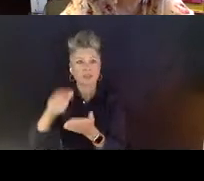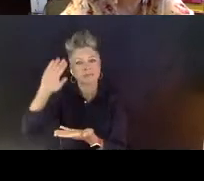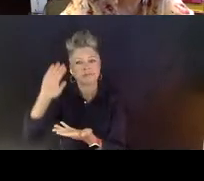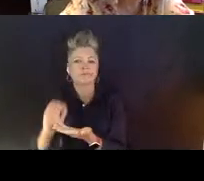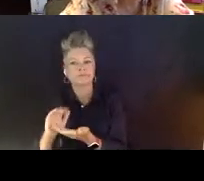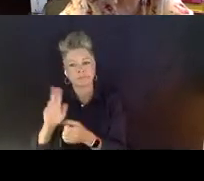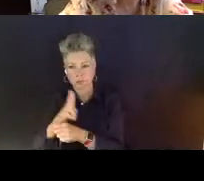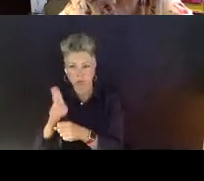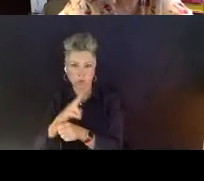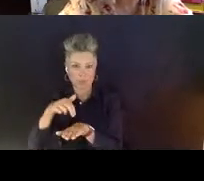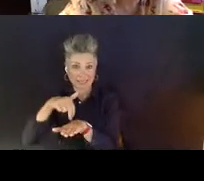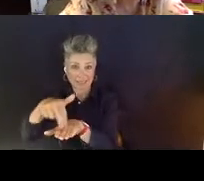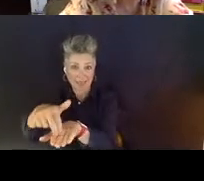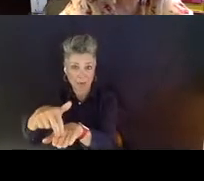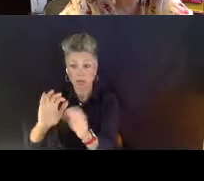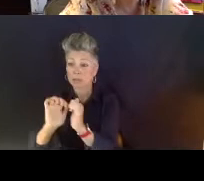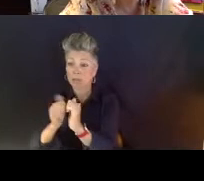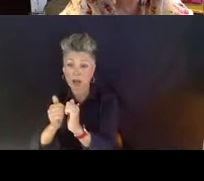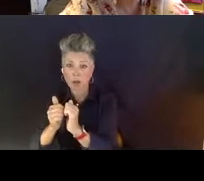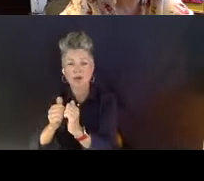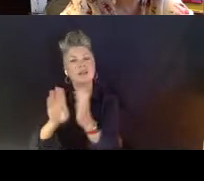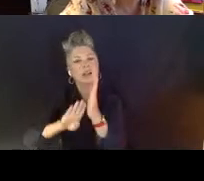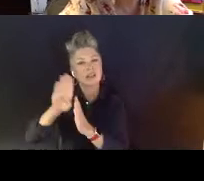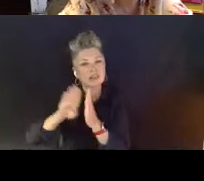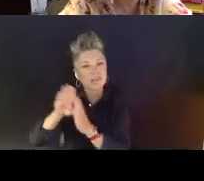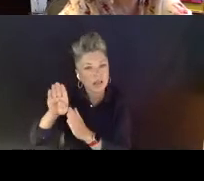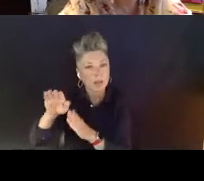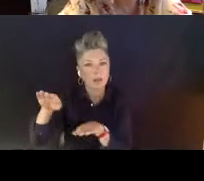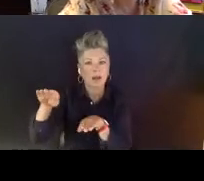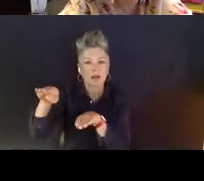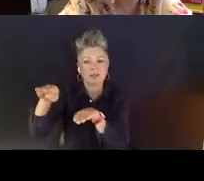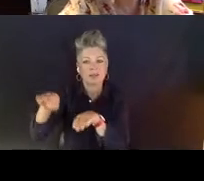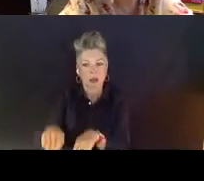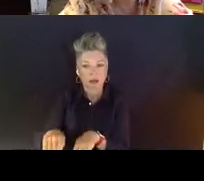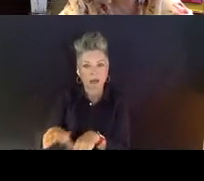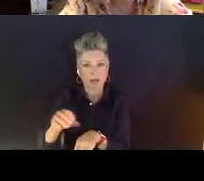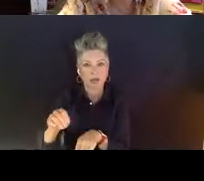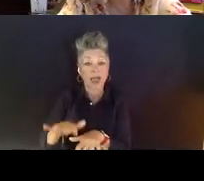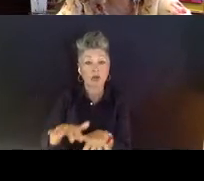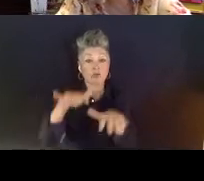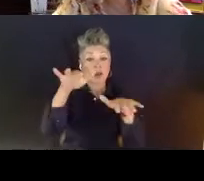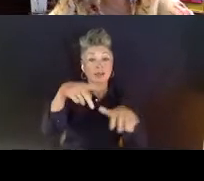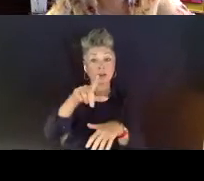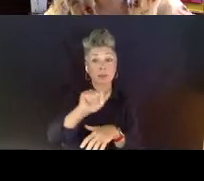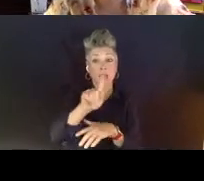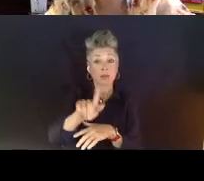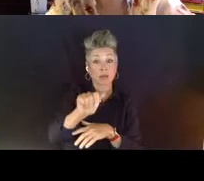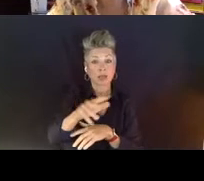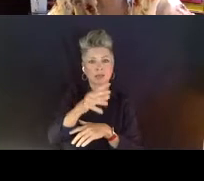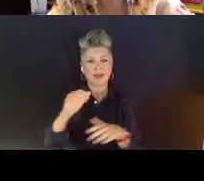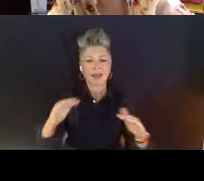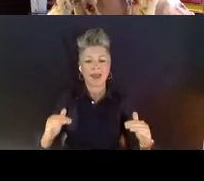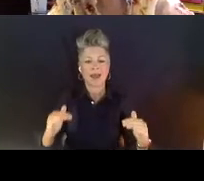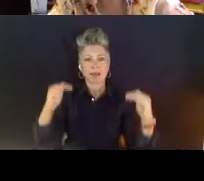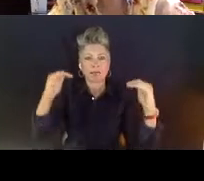sidewalks by developing sunken and raised plazas and elevated walkways that